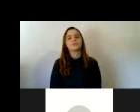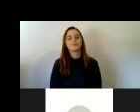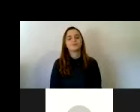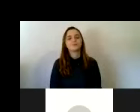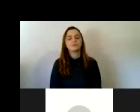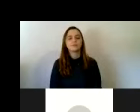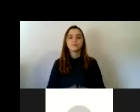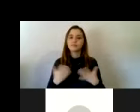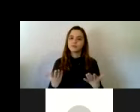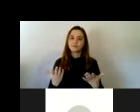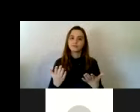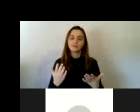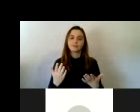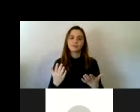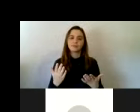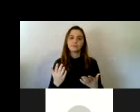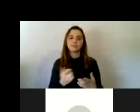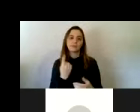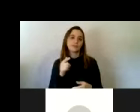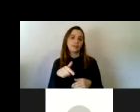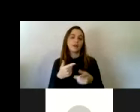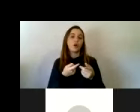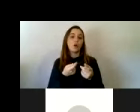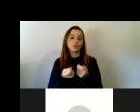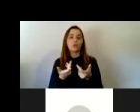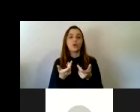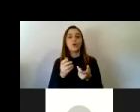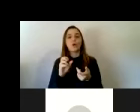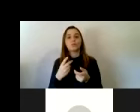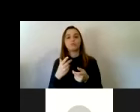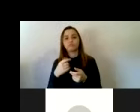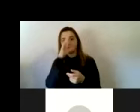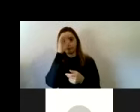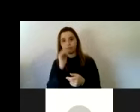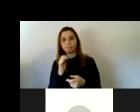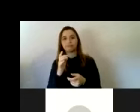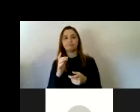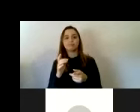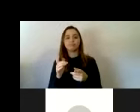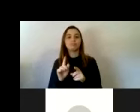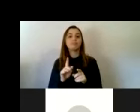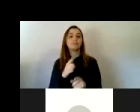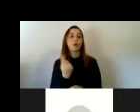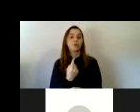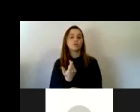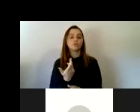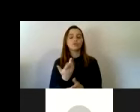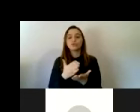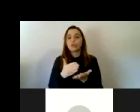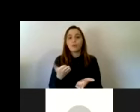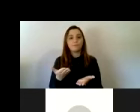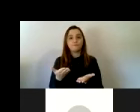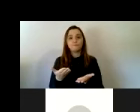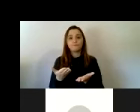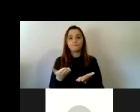are not representing some organization or some governmental agency. Instead, we are just civil